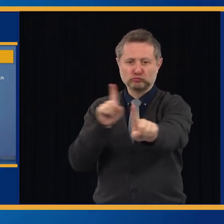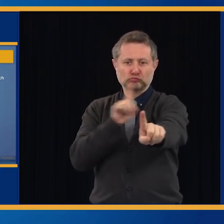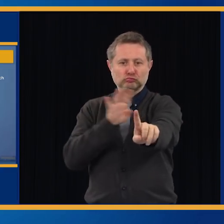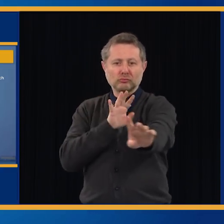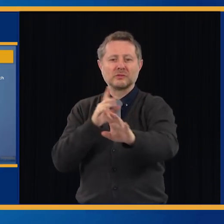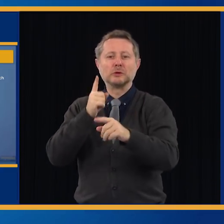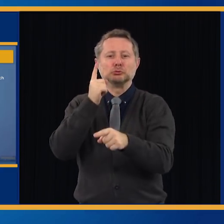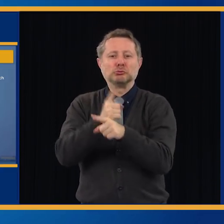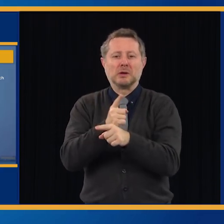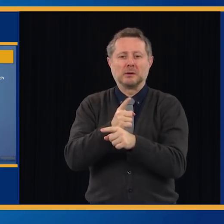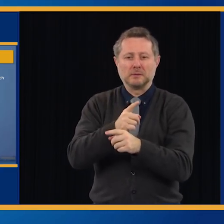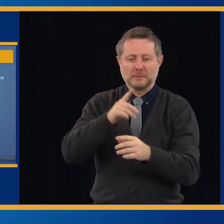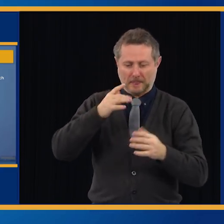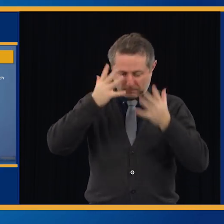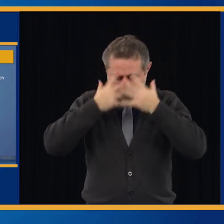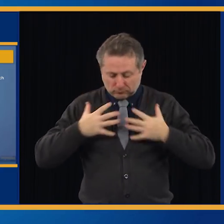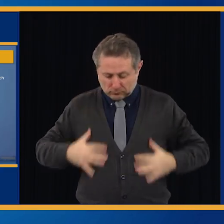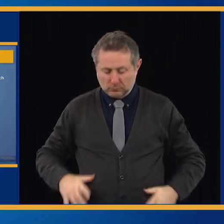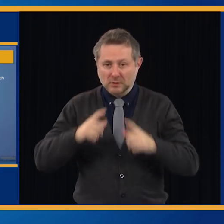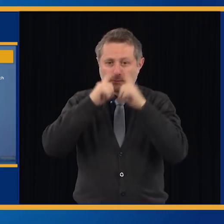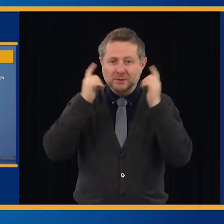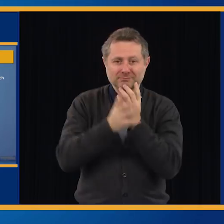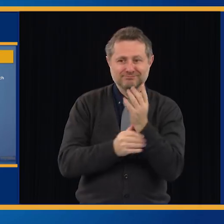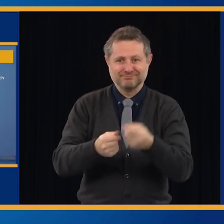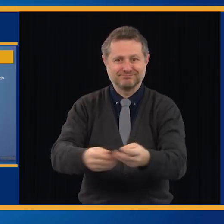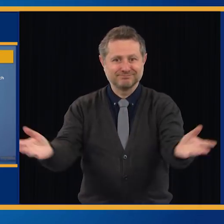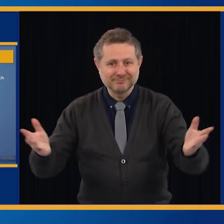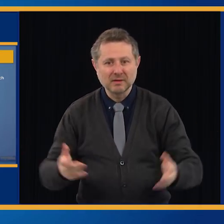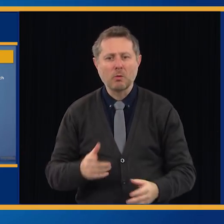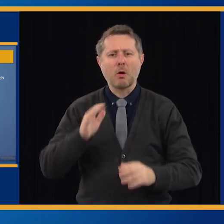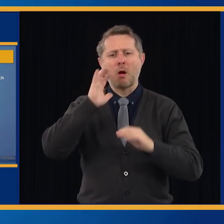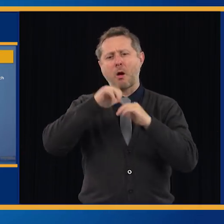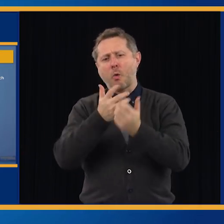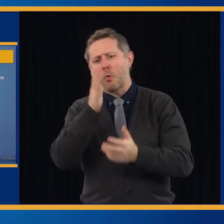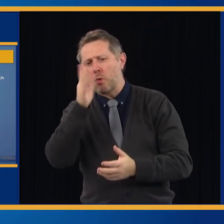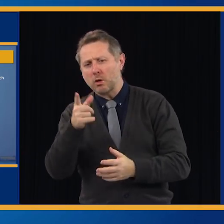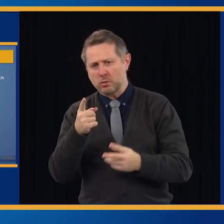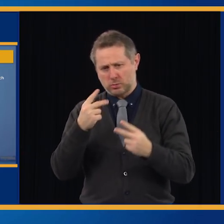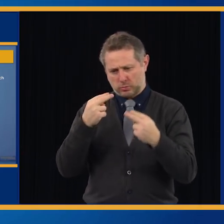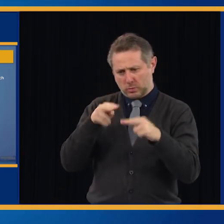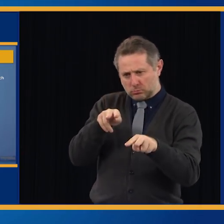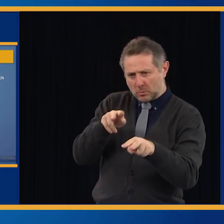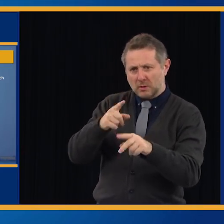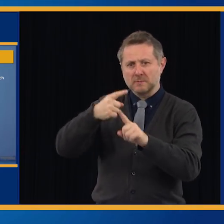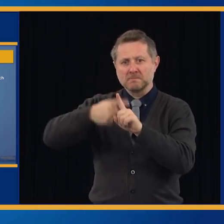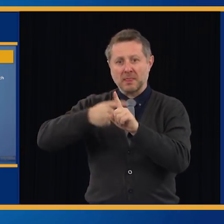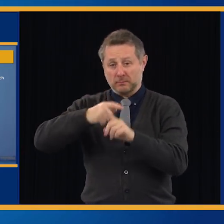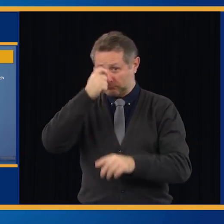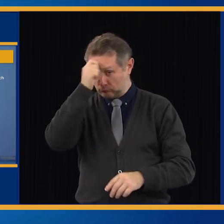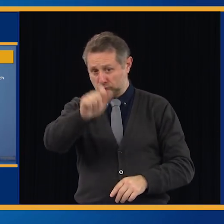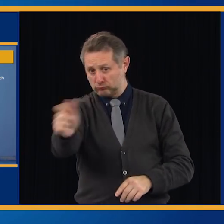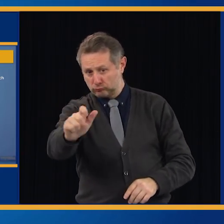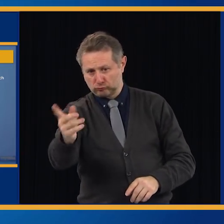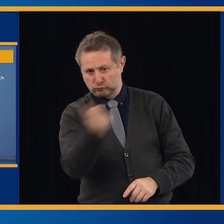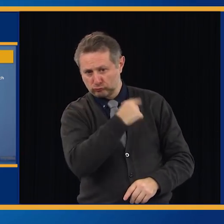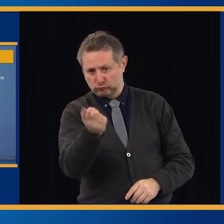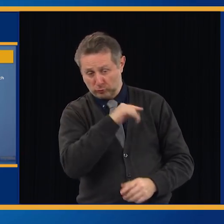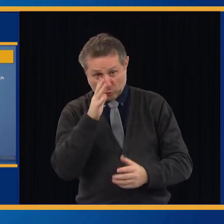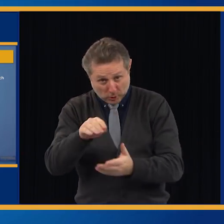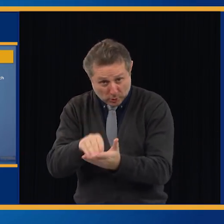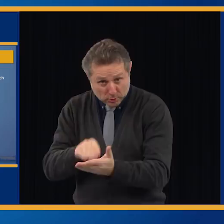you going to monitor? Are you going to take temperatures of everyone who walks in? That's for